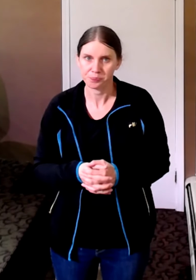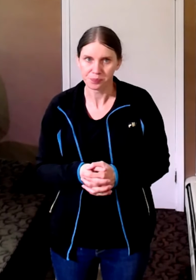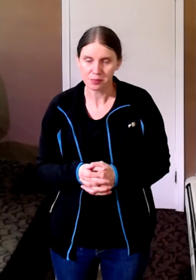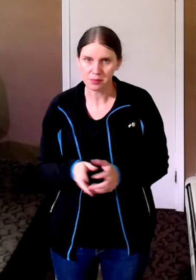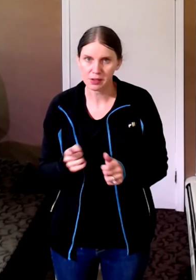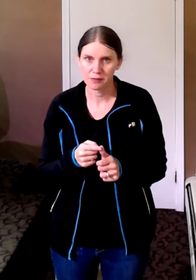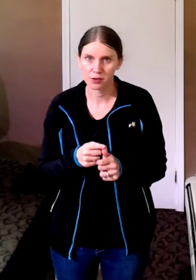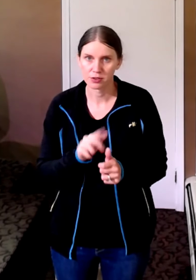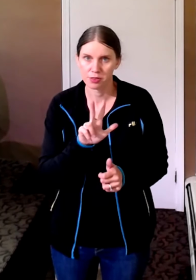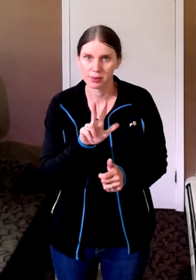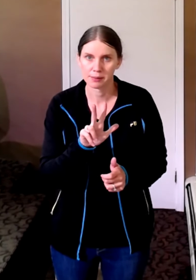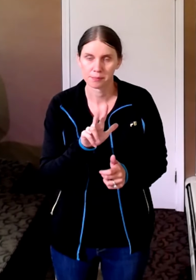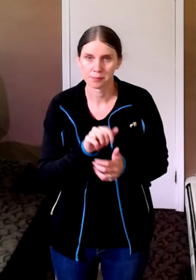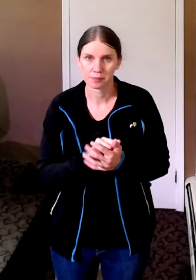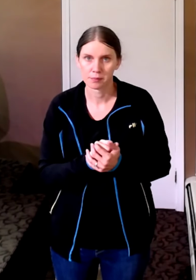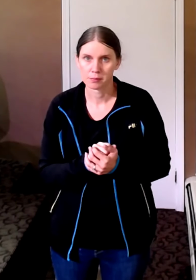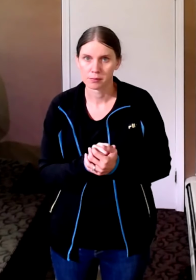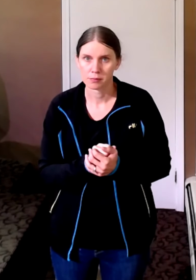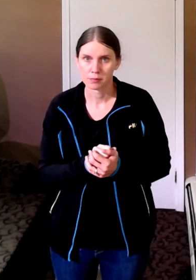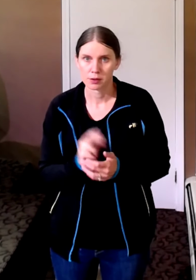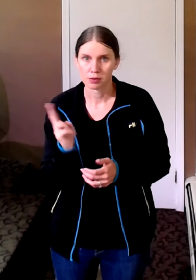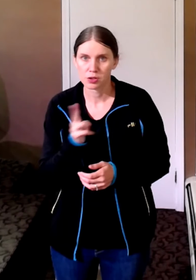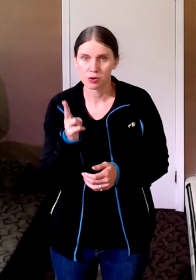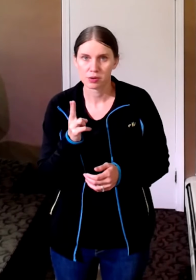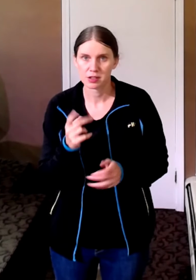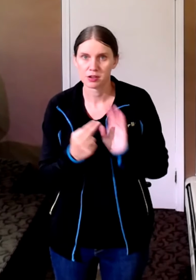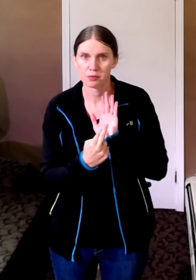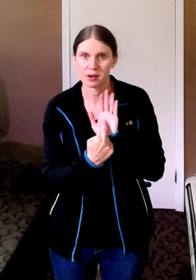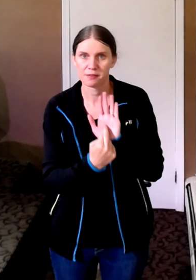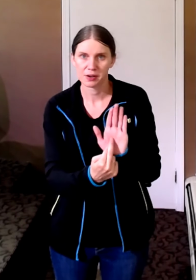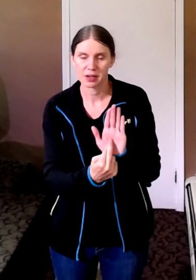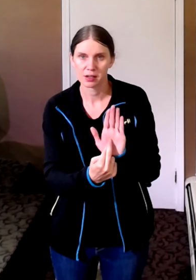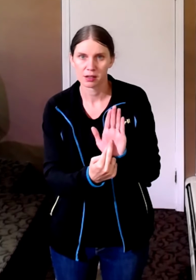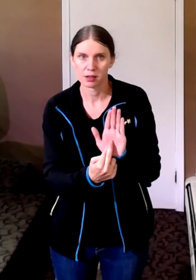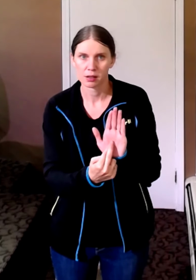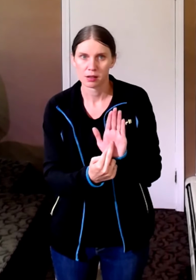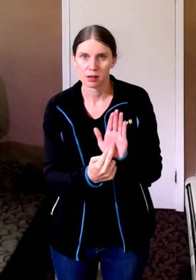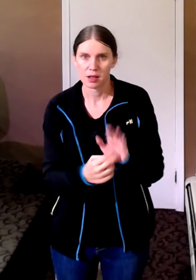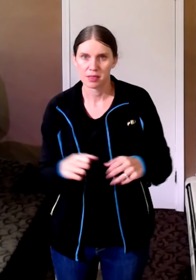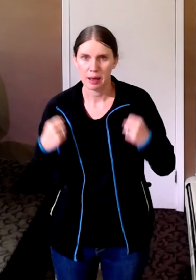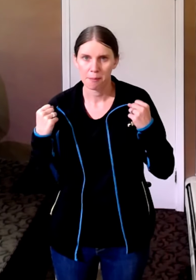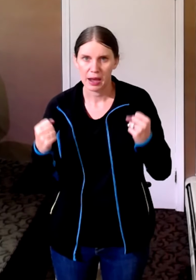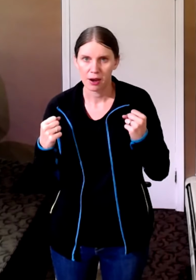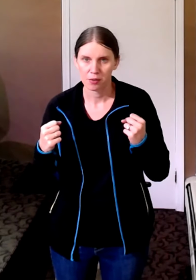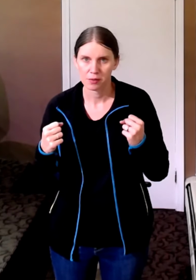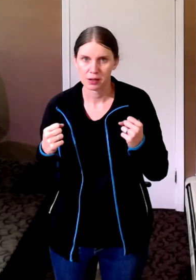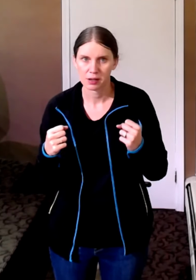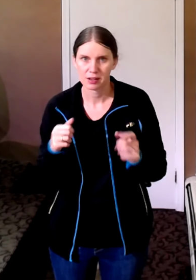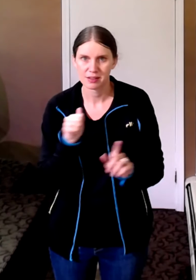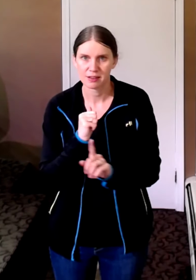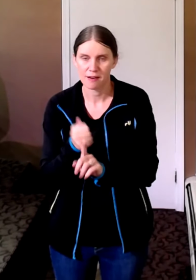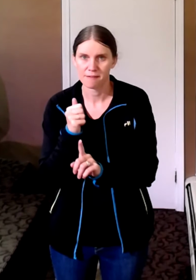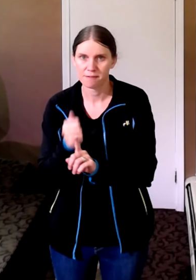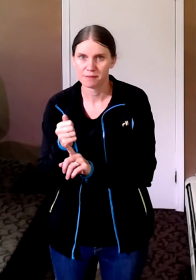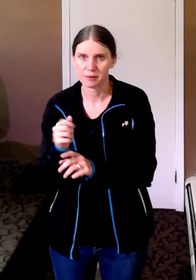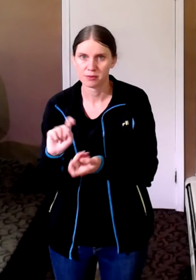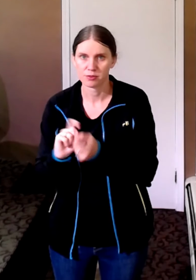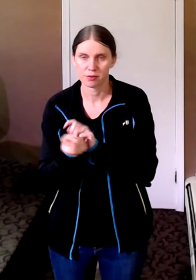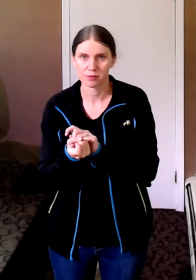And the first 3 are used to reveal the intrinsic power to affect